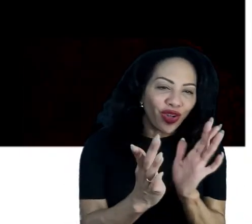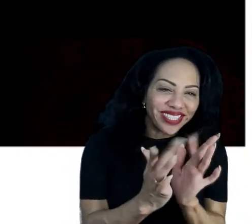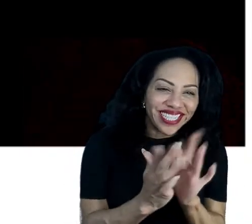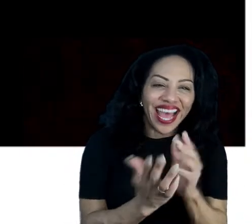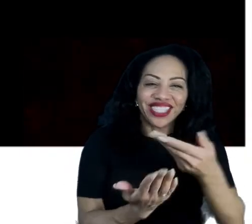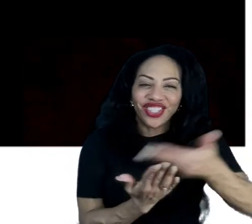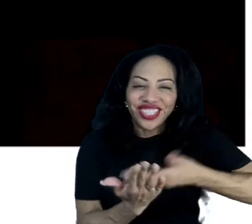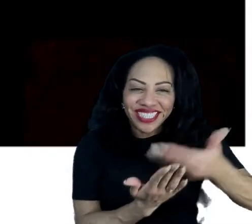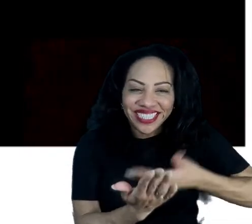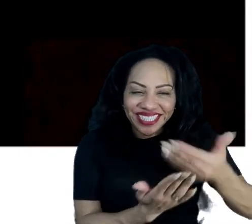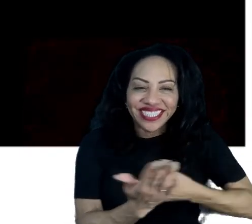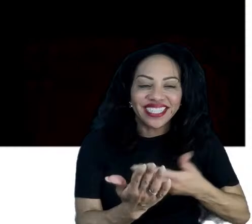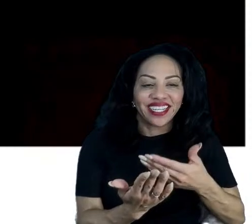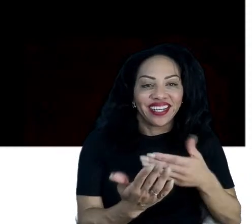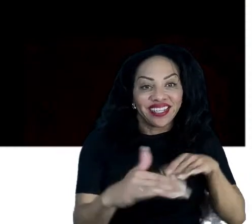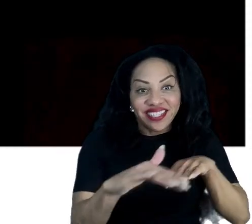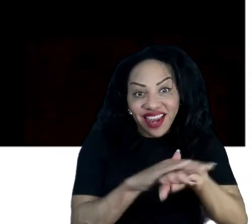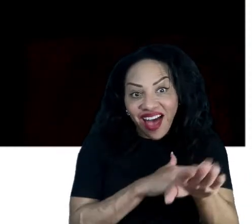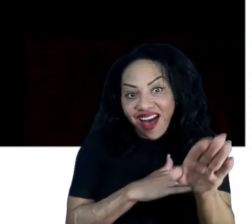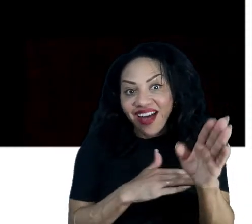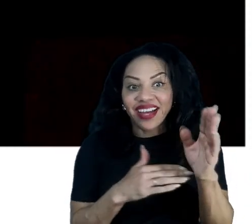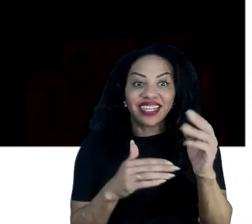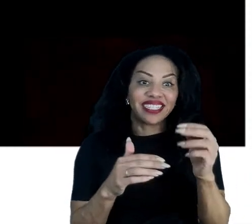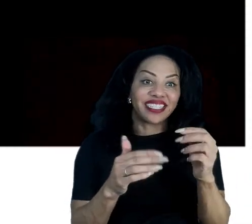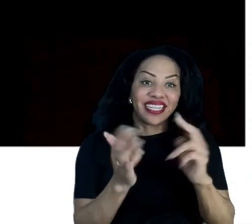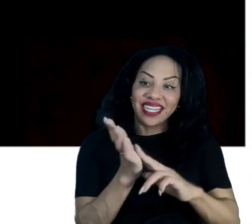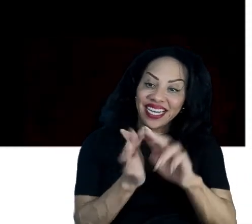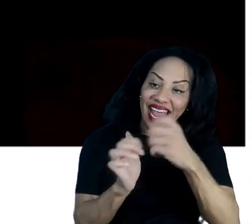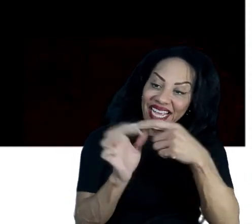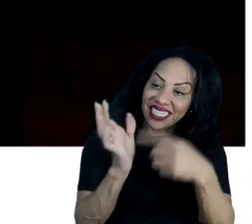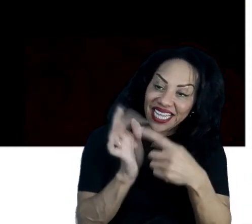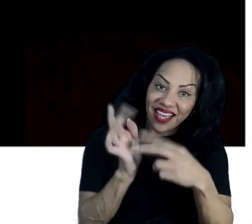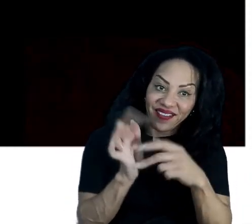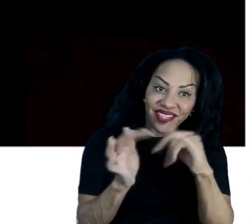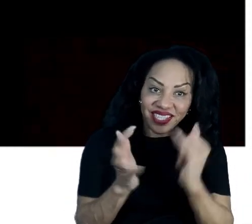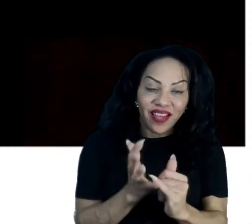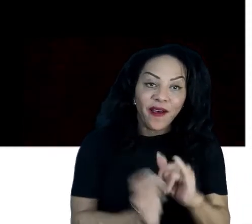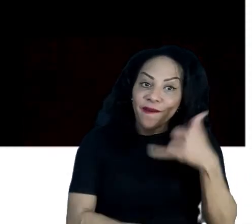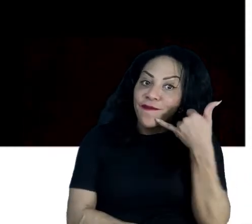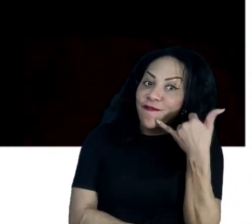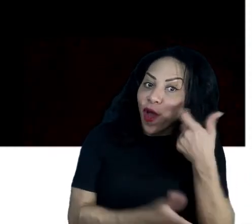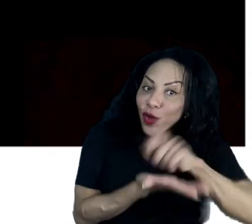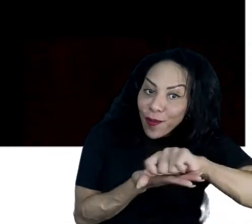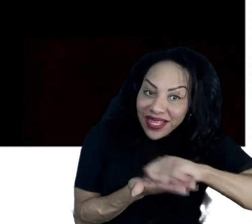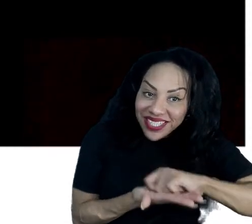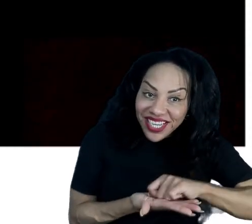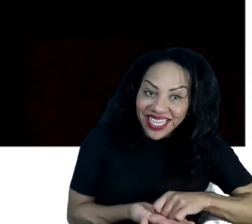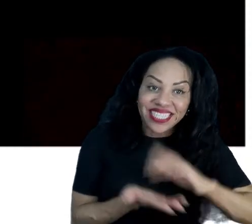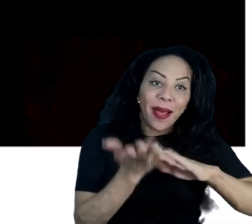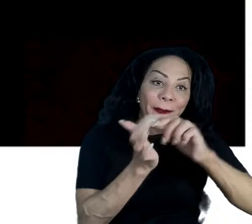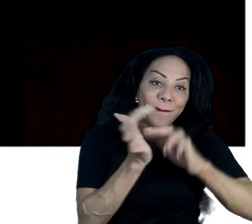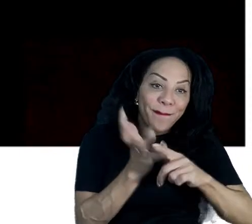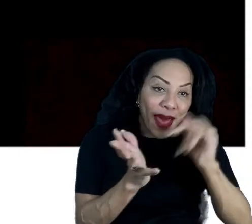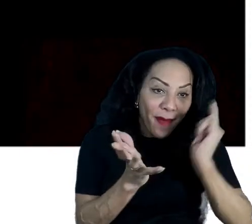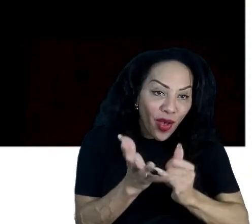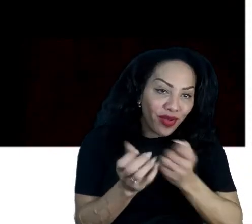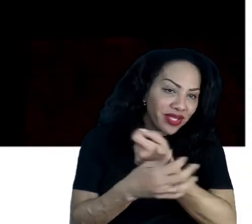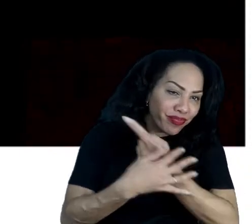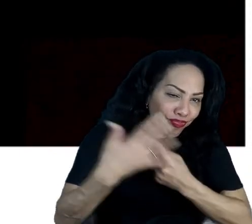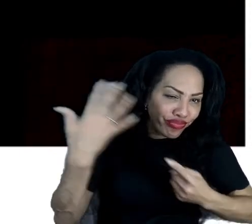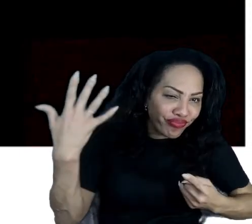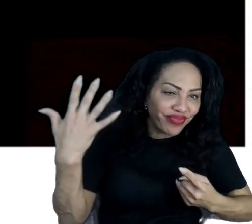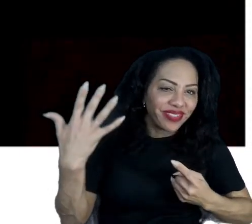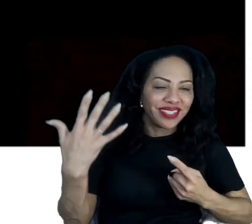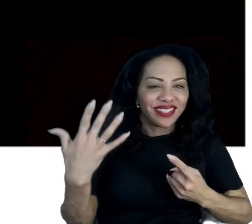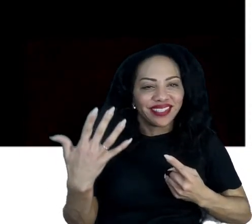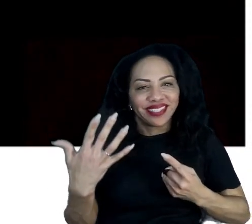slides, negatives, phone messages, memos, and so forth. So I've